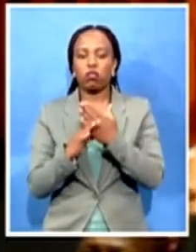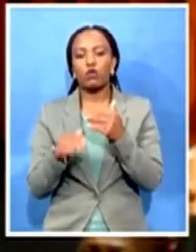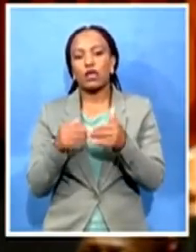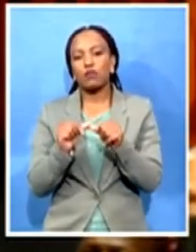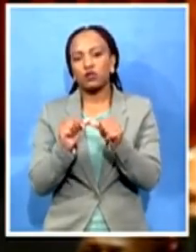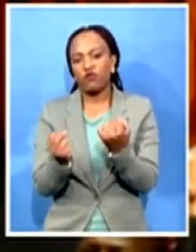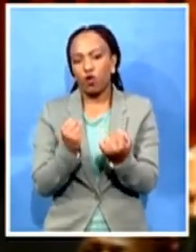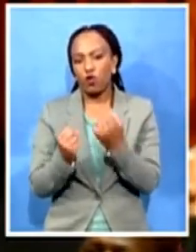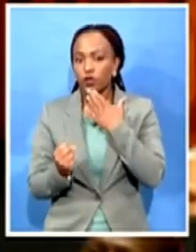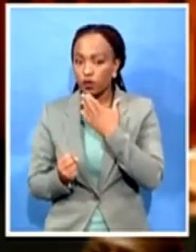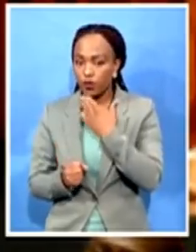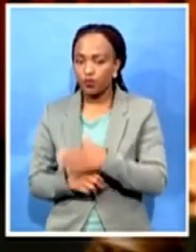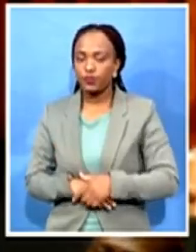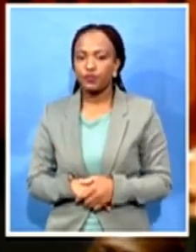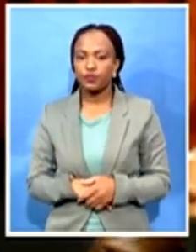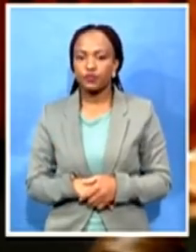As the court pleases, Your Worship.